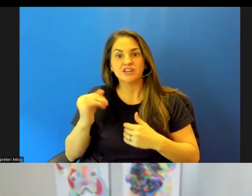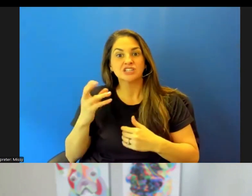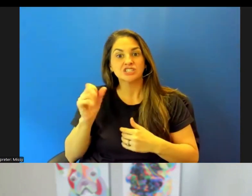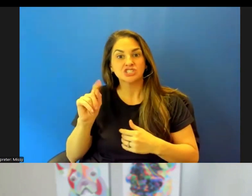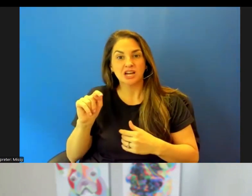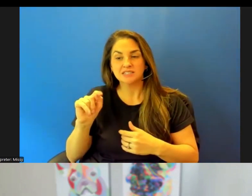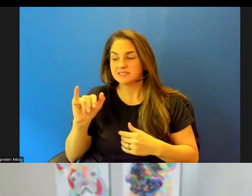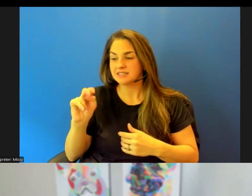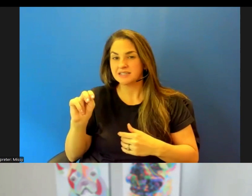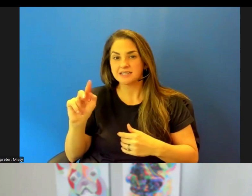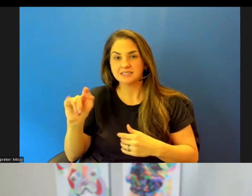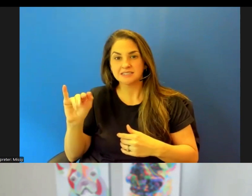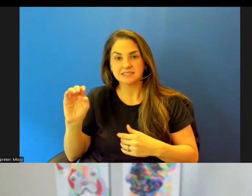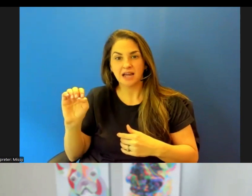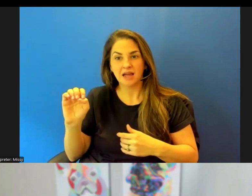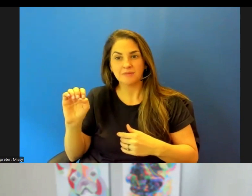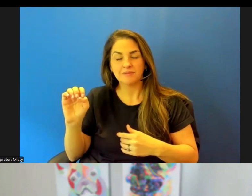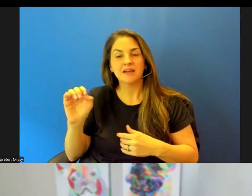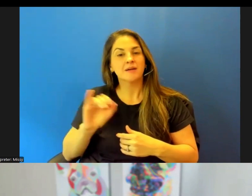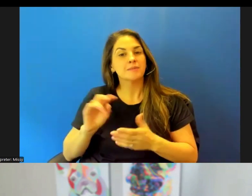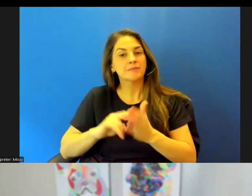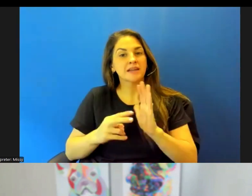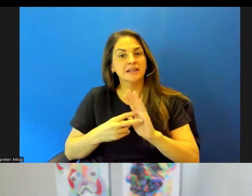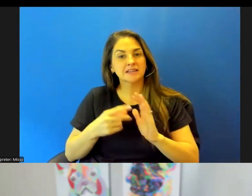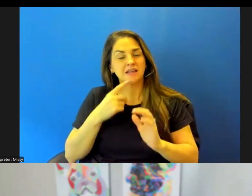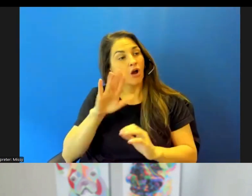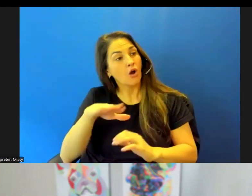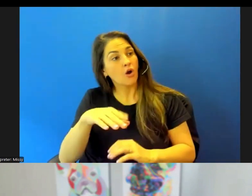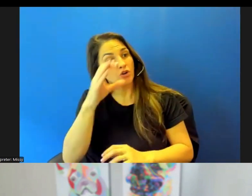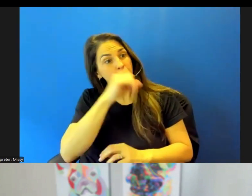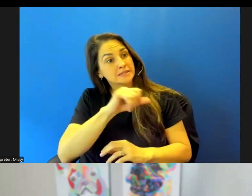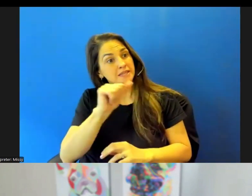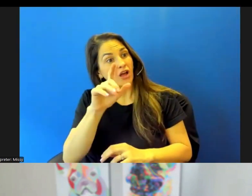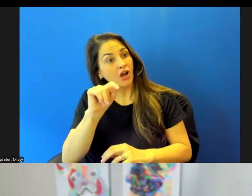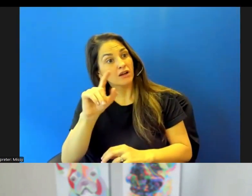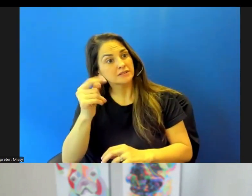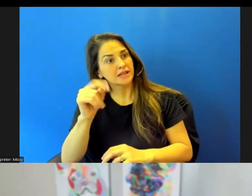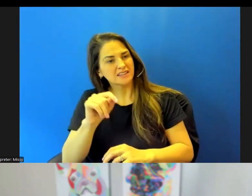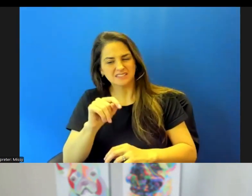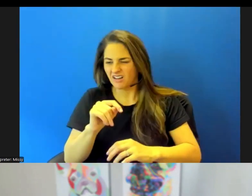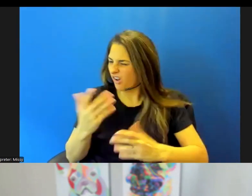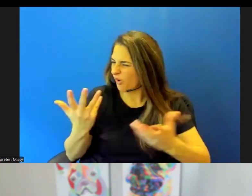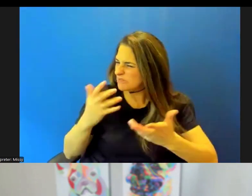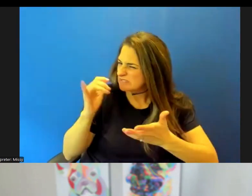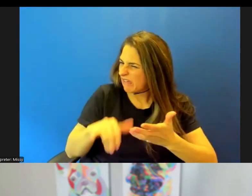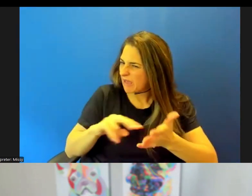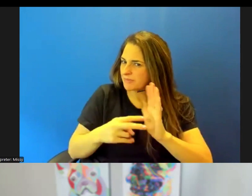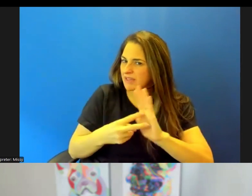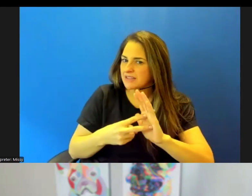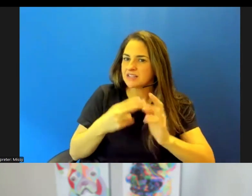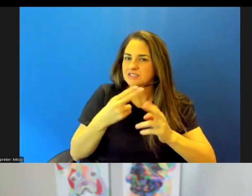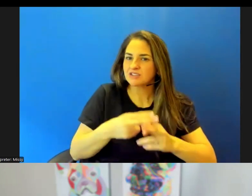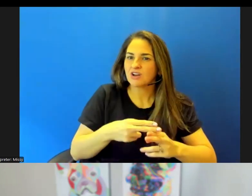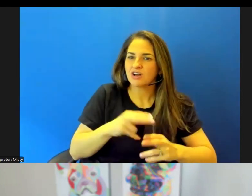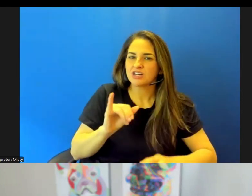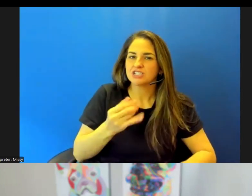there's like a little like, what is alt text? How do I do it? So some of those features are great to be able to do that just in time. I see a lot of people